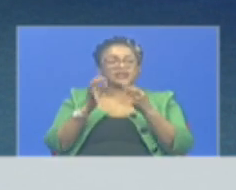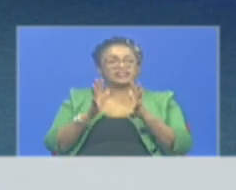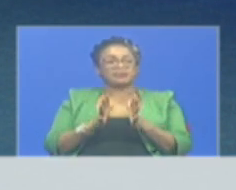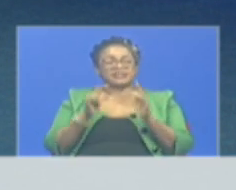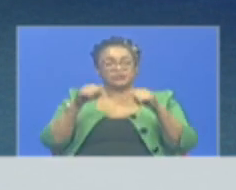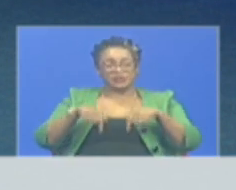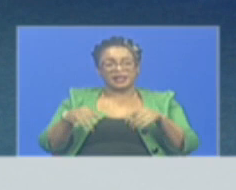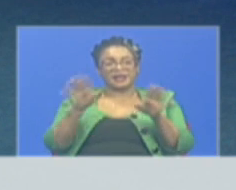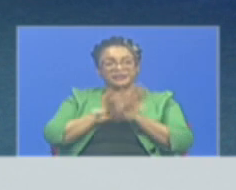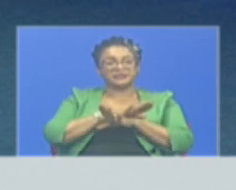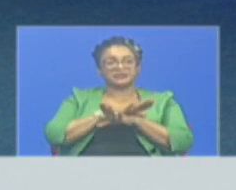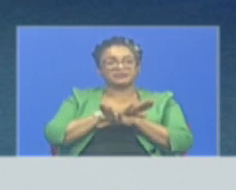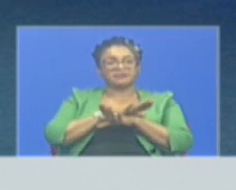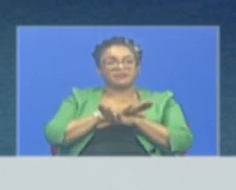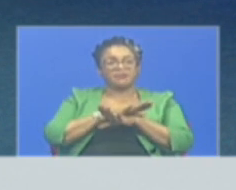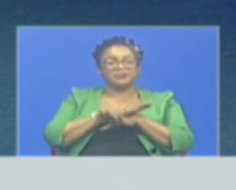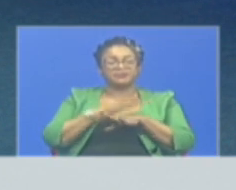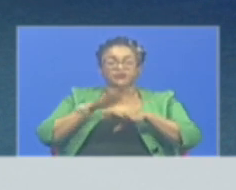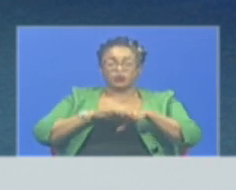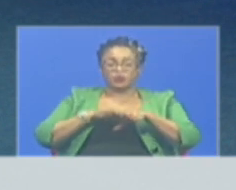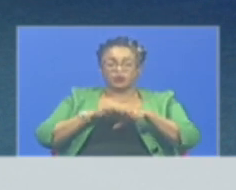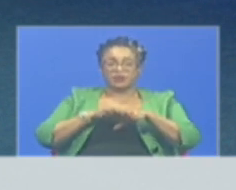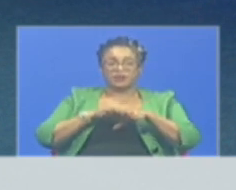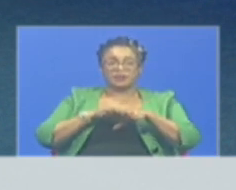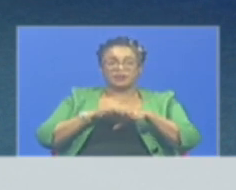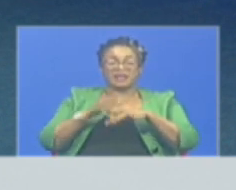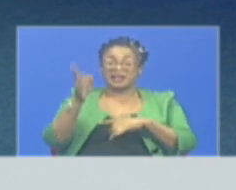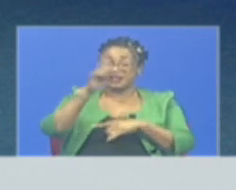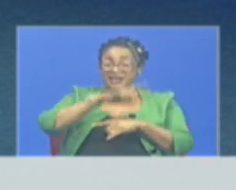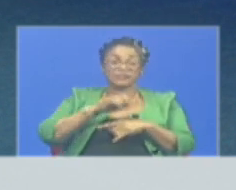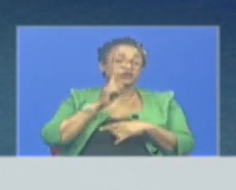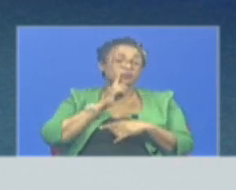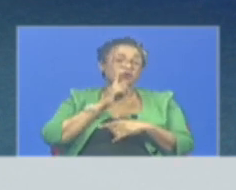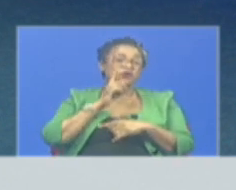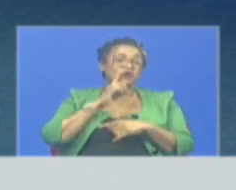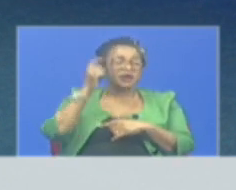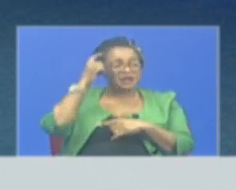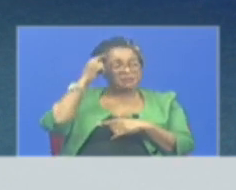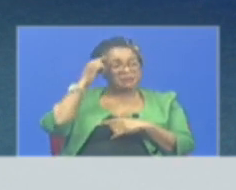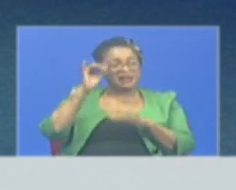tonight. Have yourselves a good day tomorrow, and remember, stay safe.